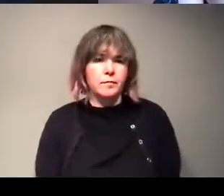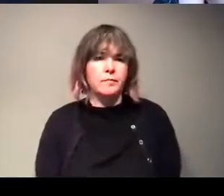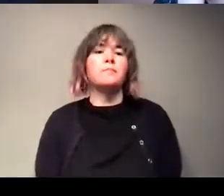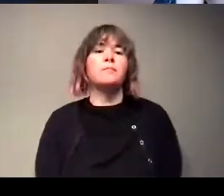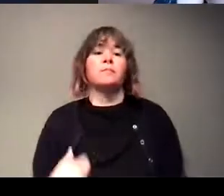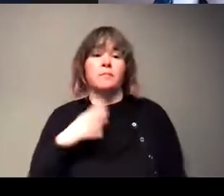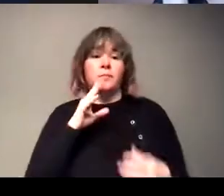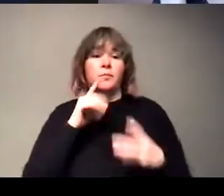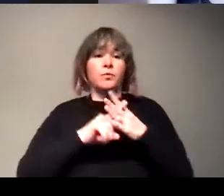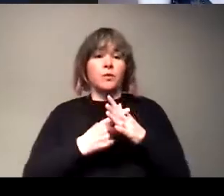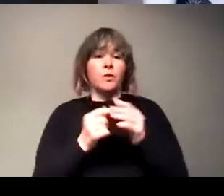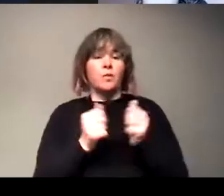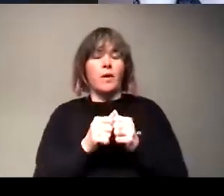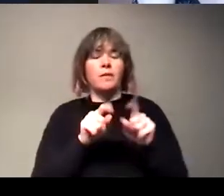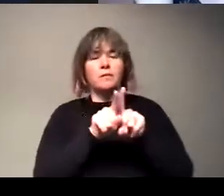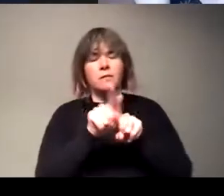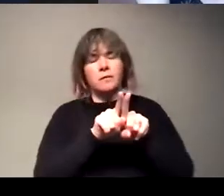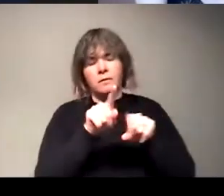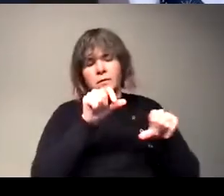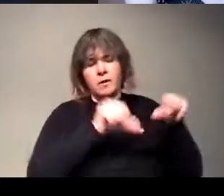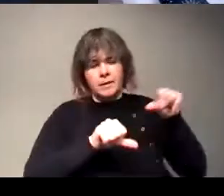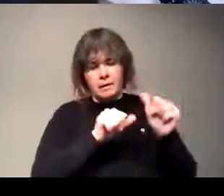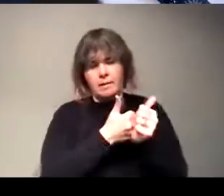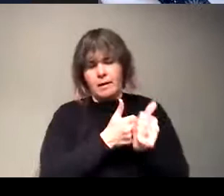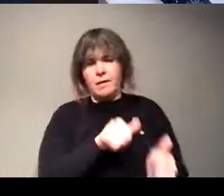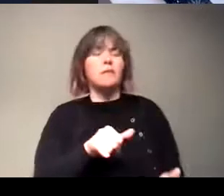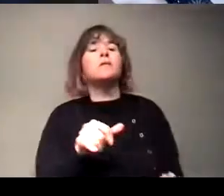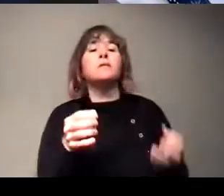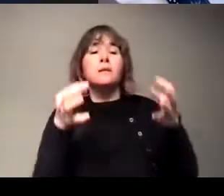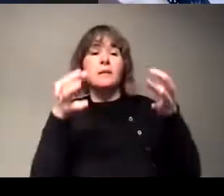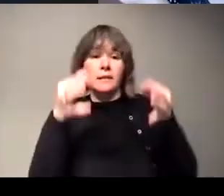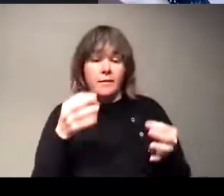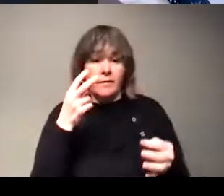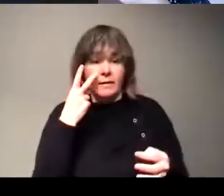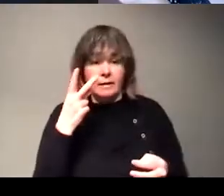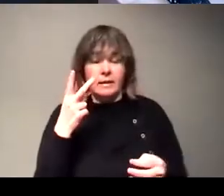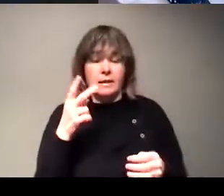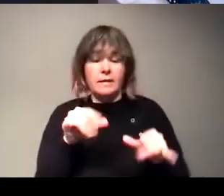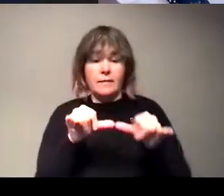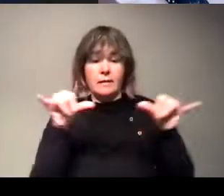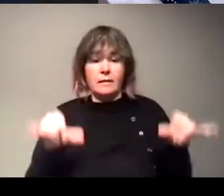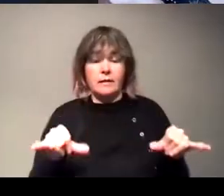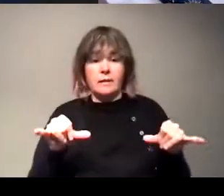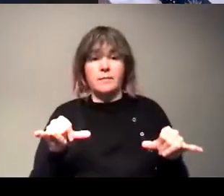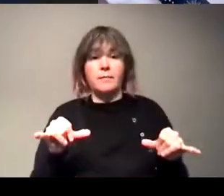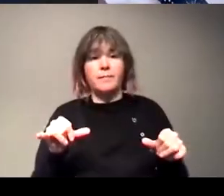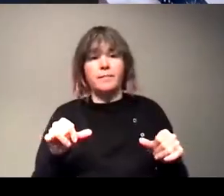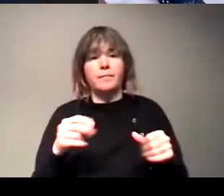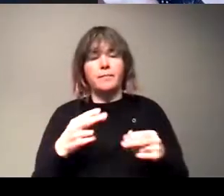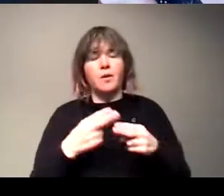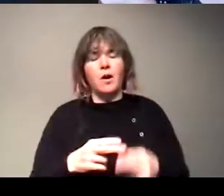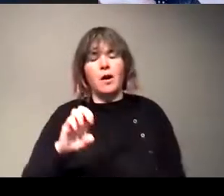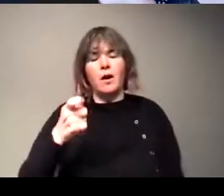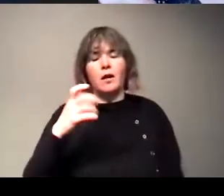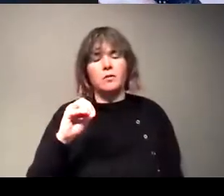start with the astronomy and astrophysics of that. So we definitely have seen systems of, so we call them exoplanets,